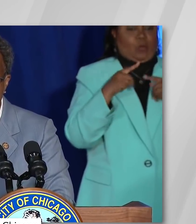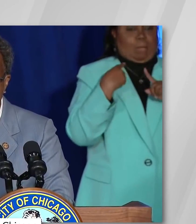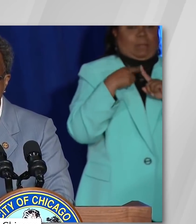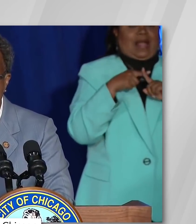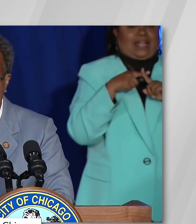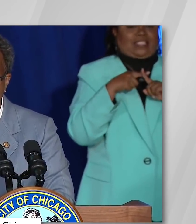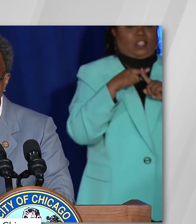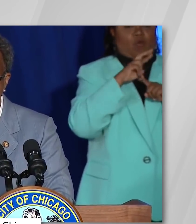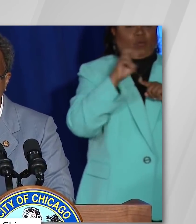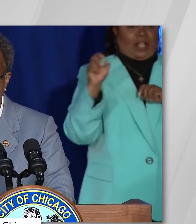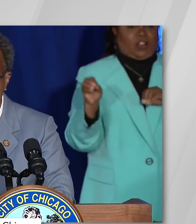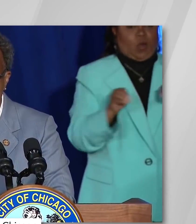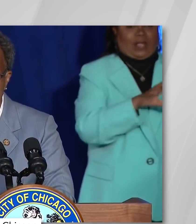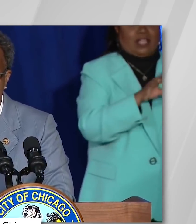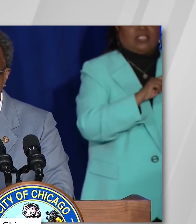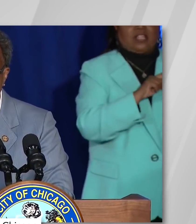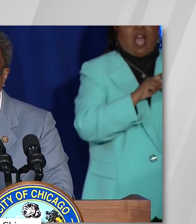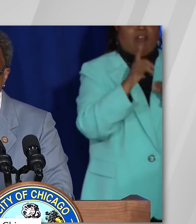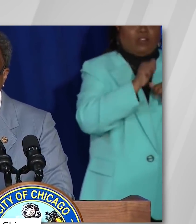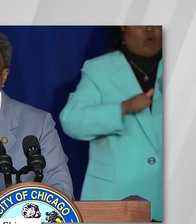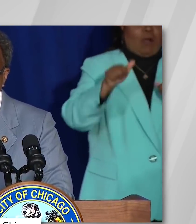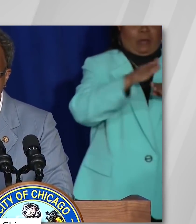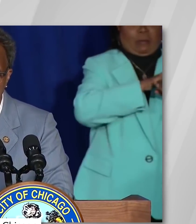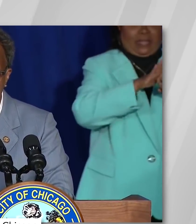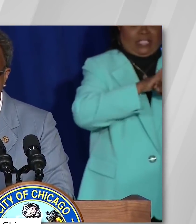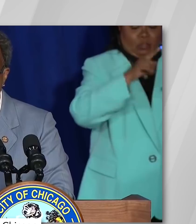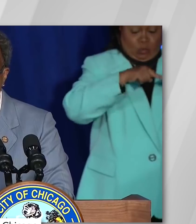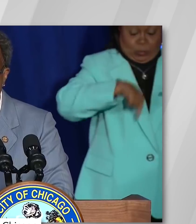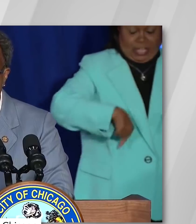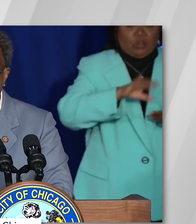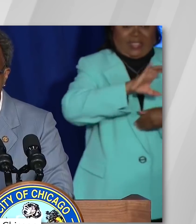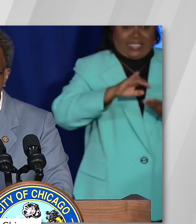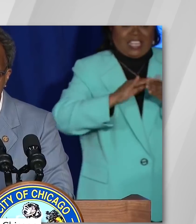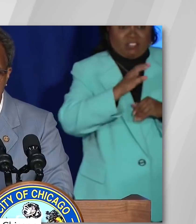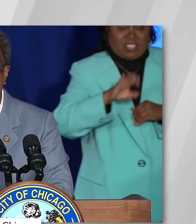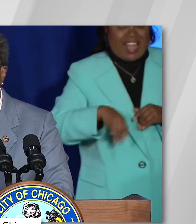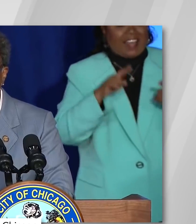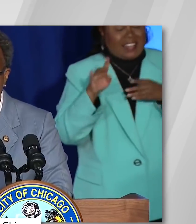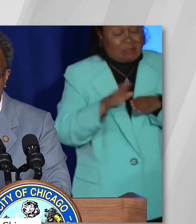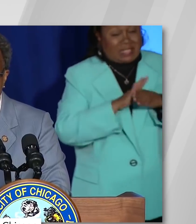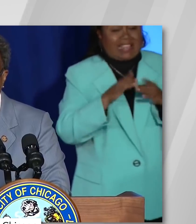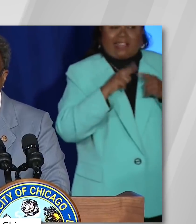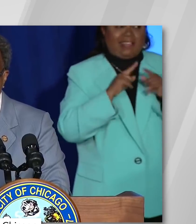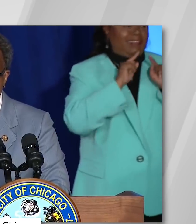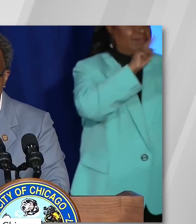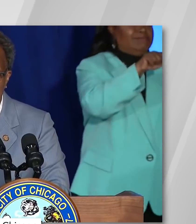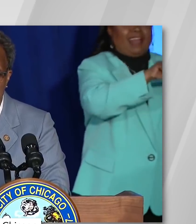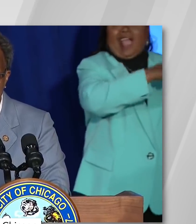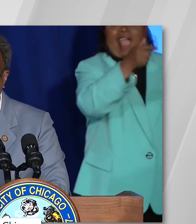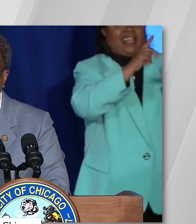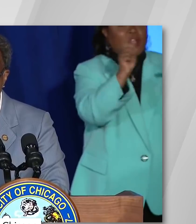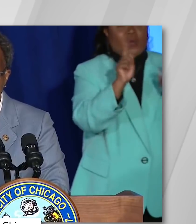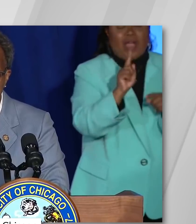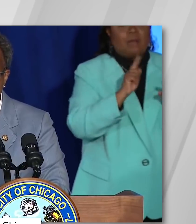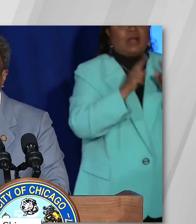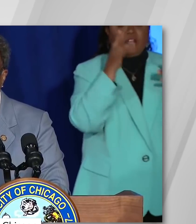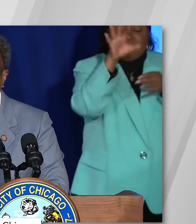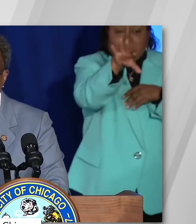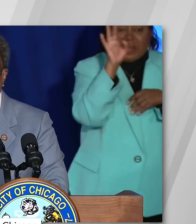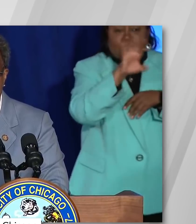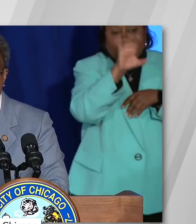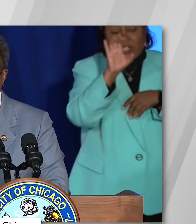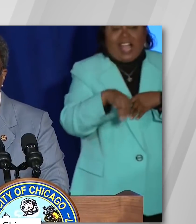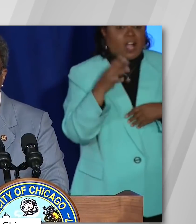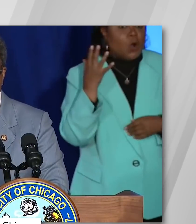plus relocations of corporate businesses to the city of Chicago, businesses that could have relocated anywhere but chose